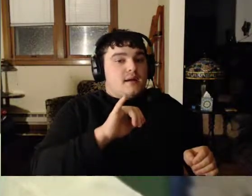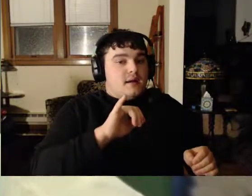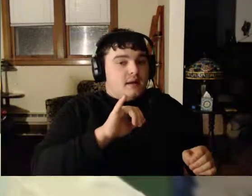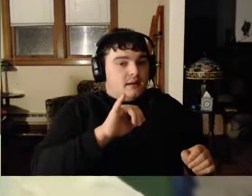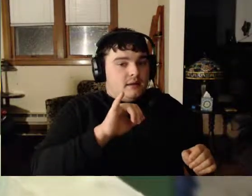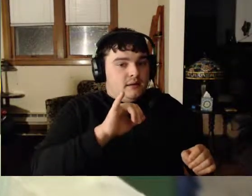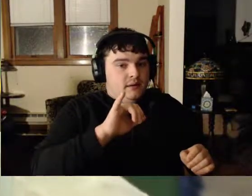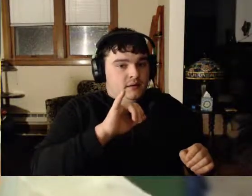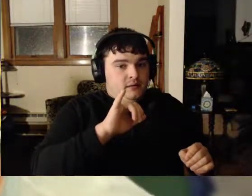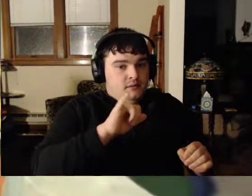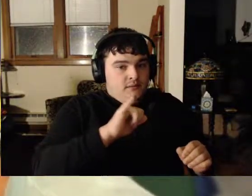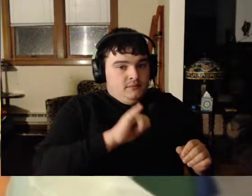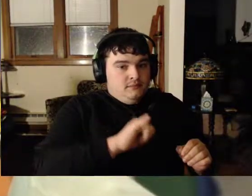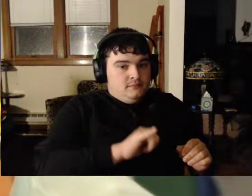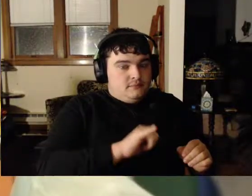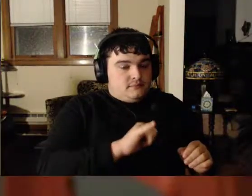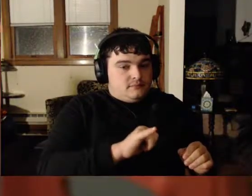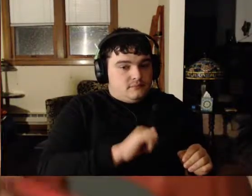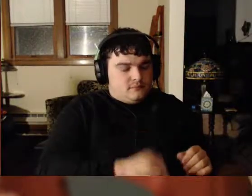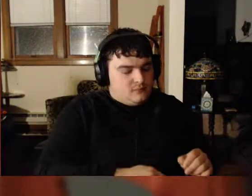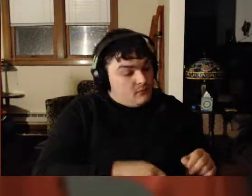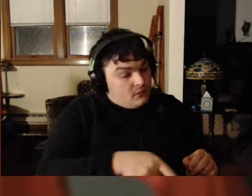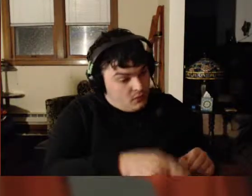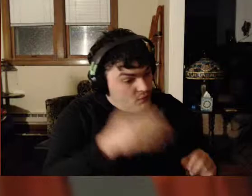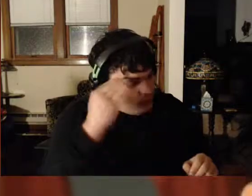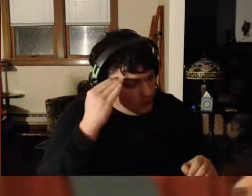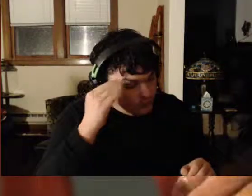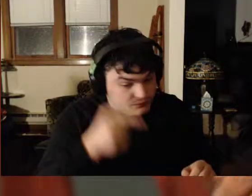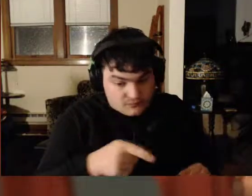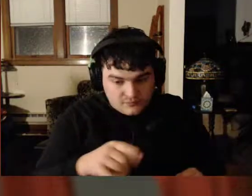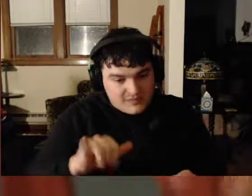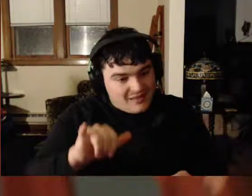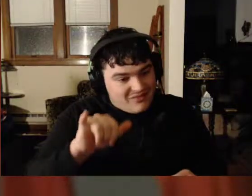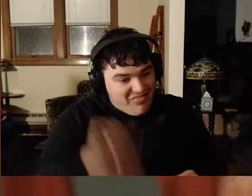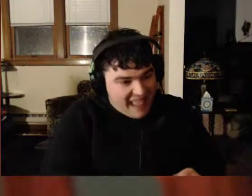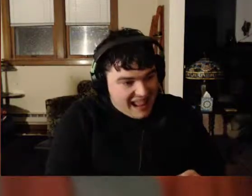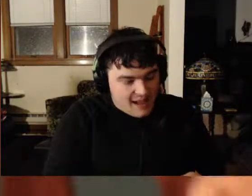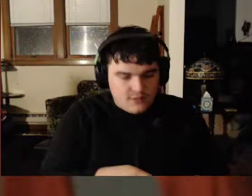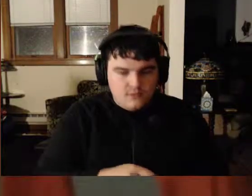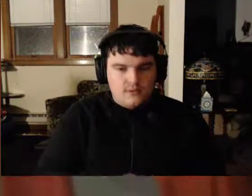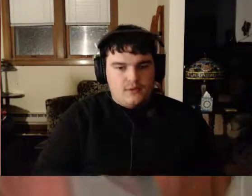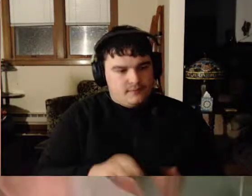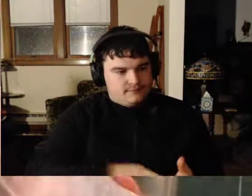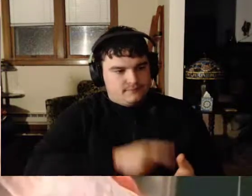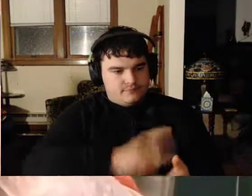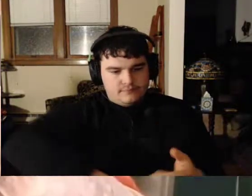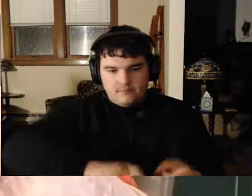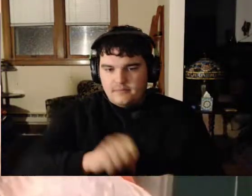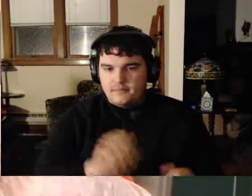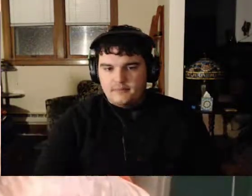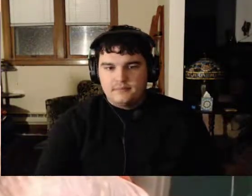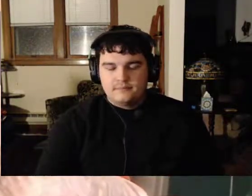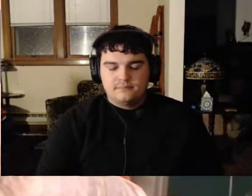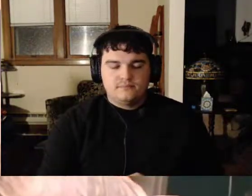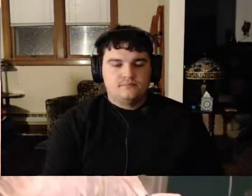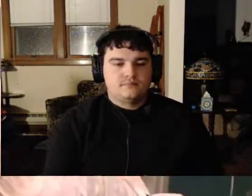Okay, I want my reader to know, and you know what? That might not need to be there. So if you don't need that word, just mark it out. Cat